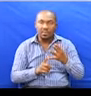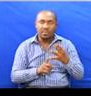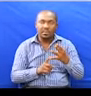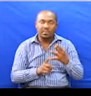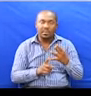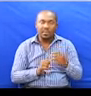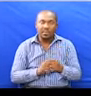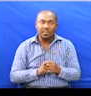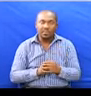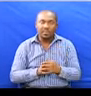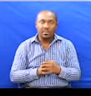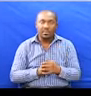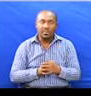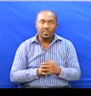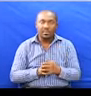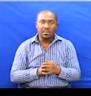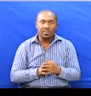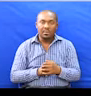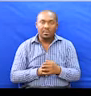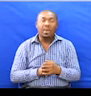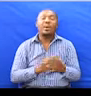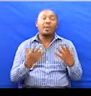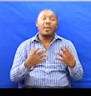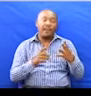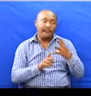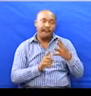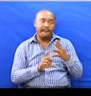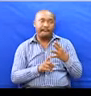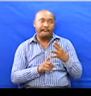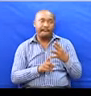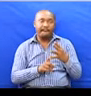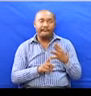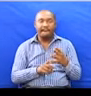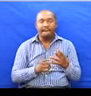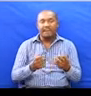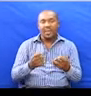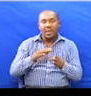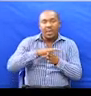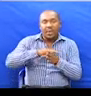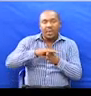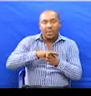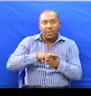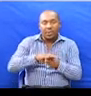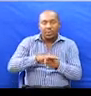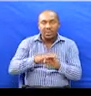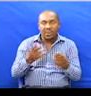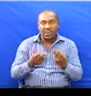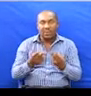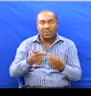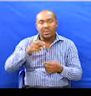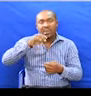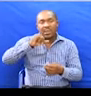function is that act as insulator. They act as